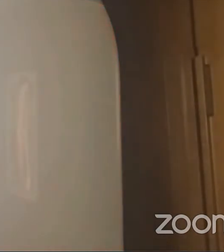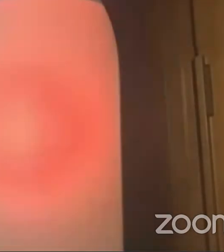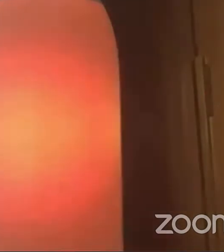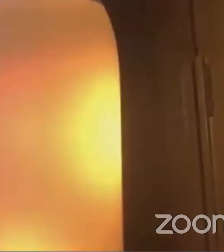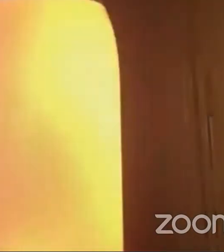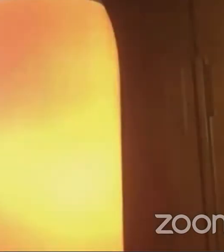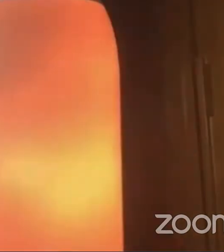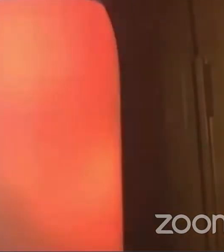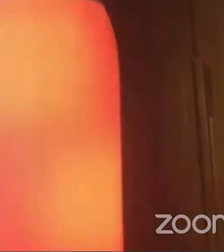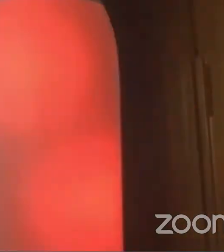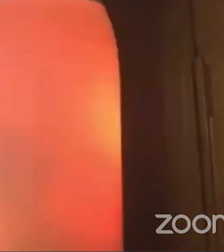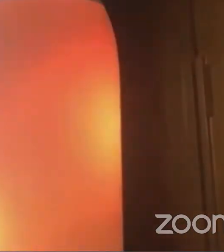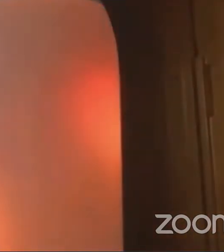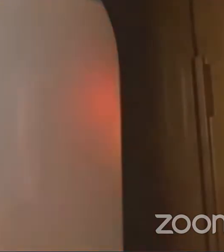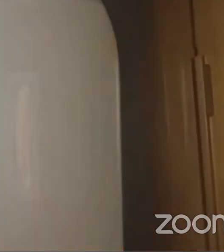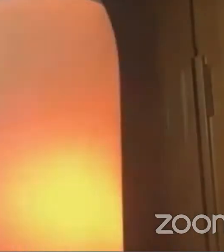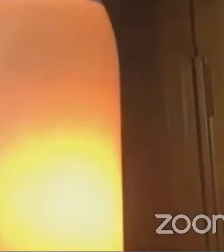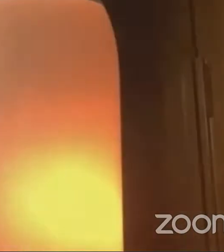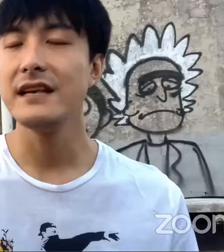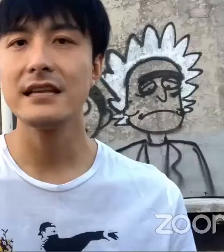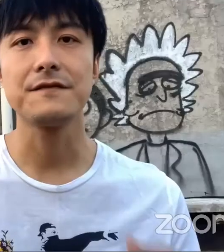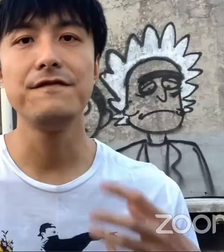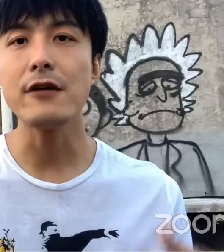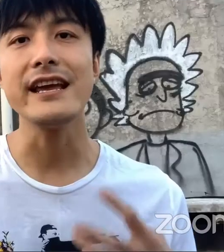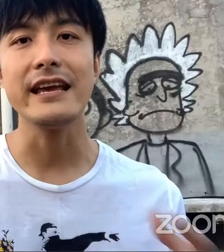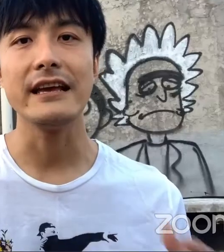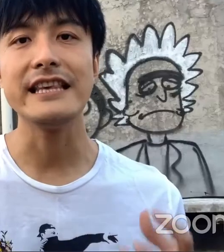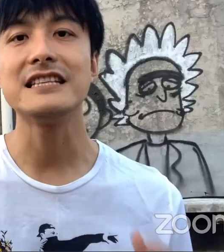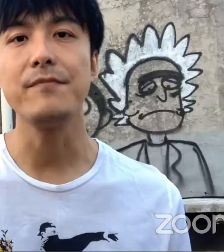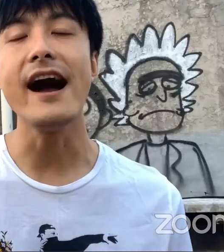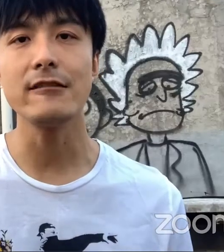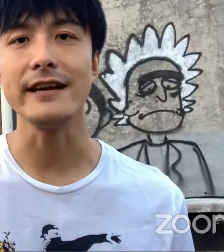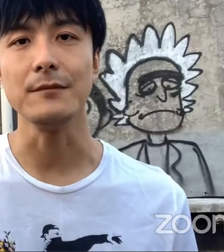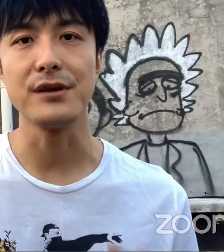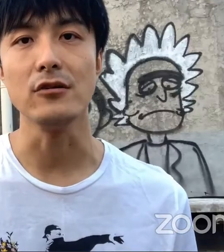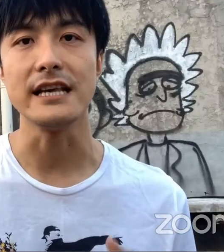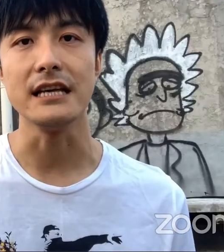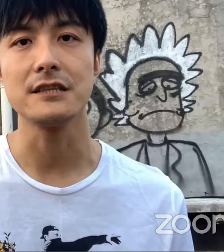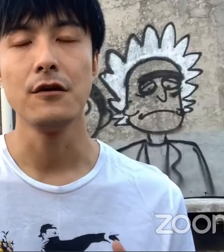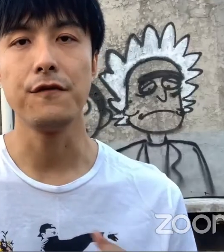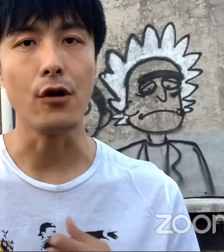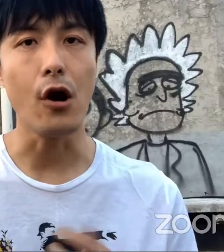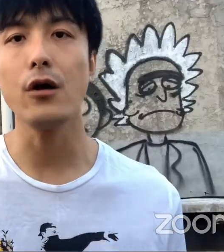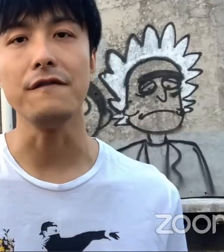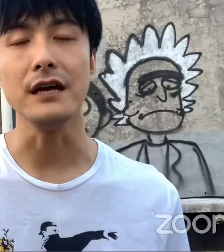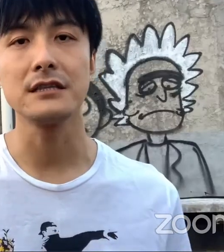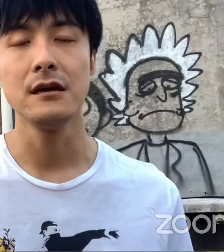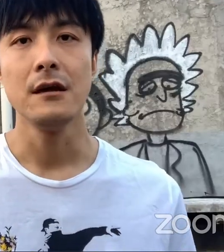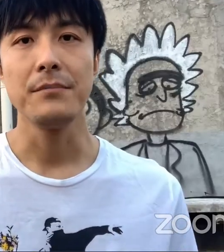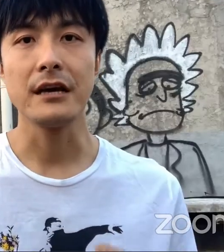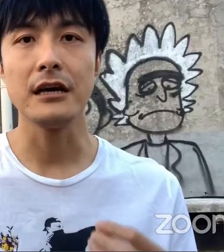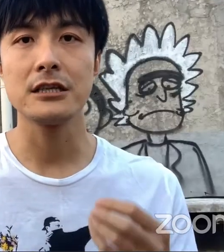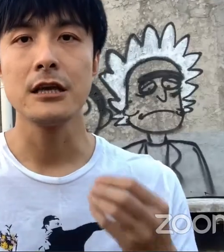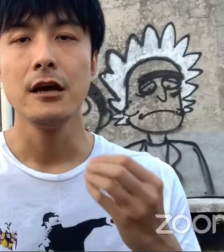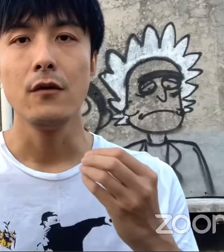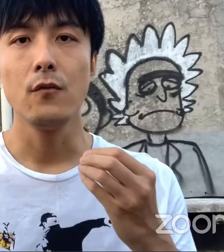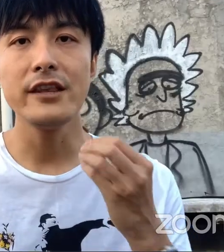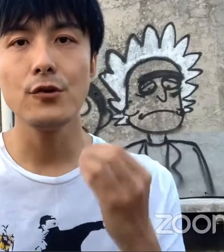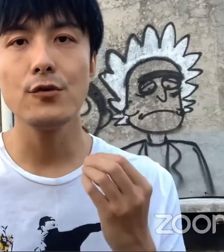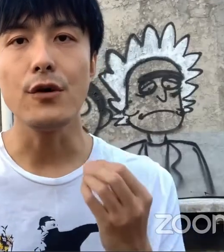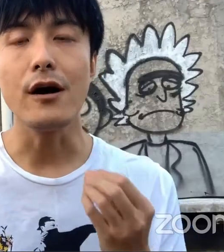a record-breaking number in Chinese theater. This is a very inspiring process for all of us, because